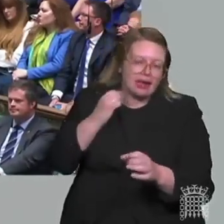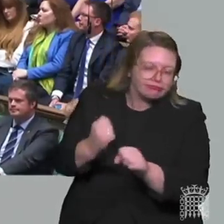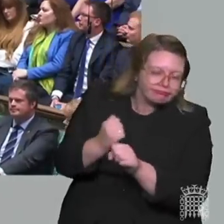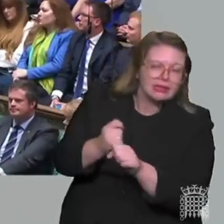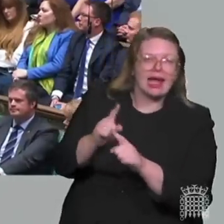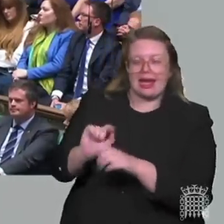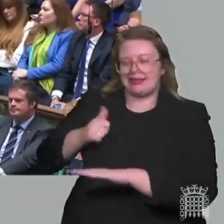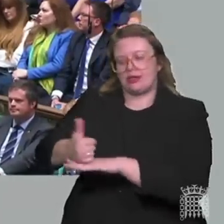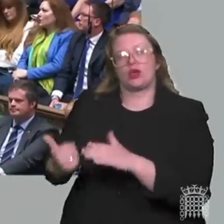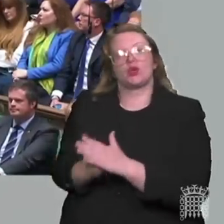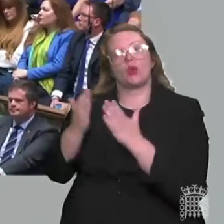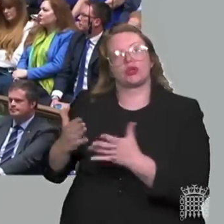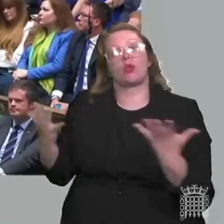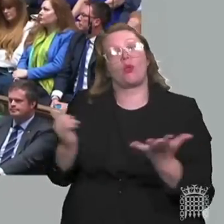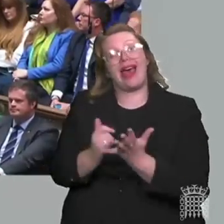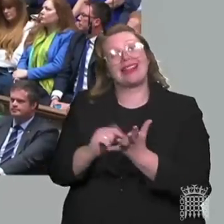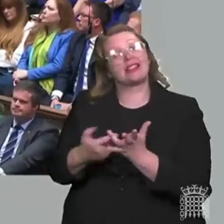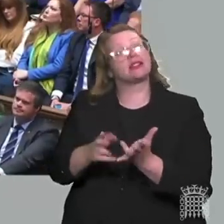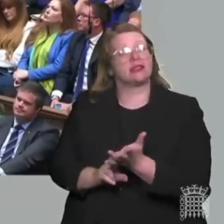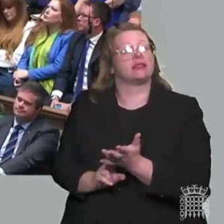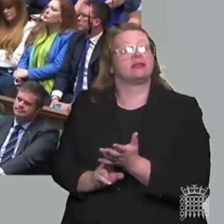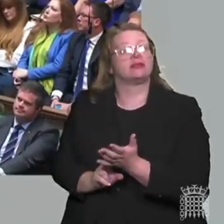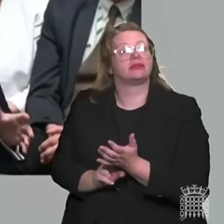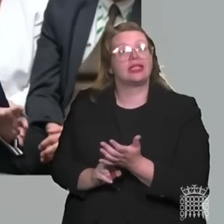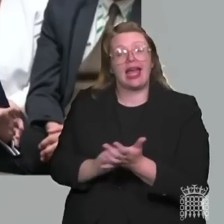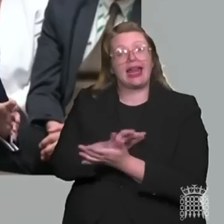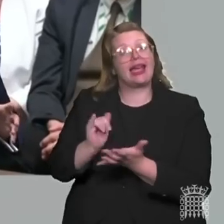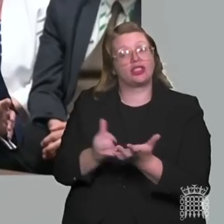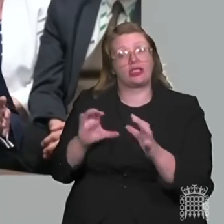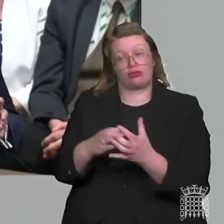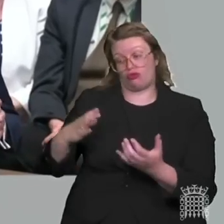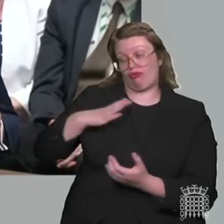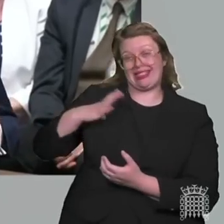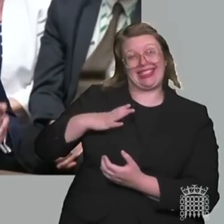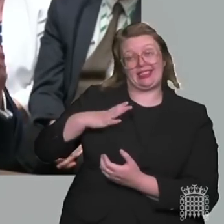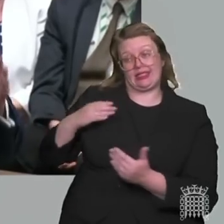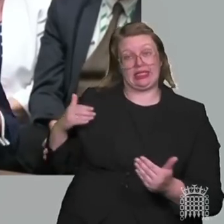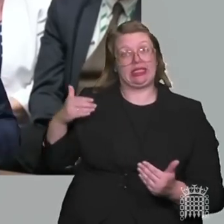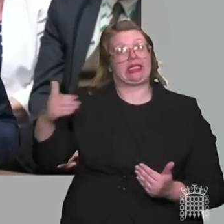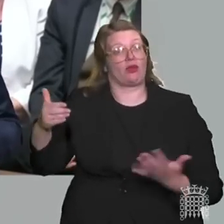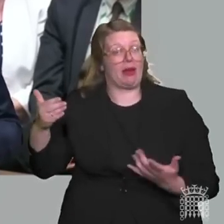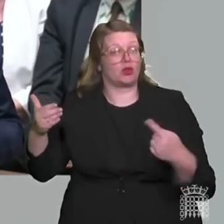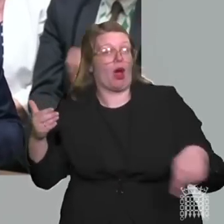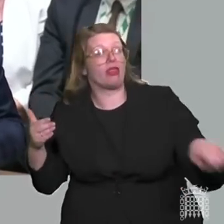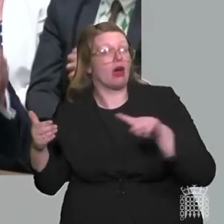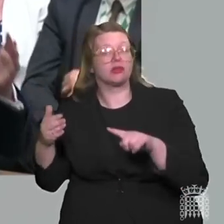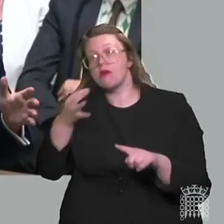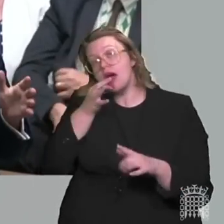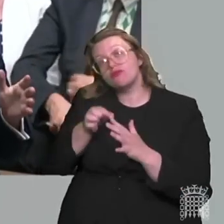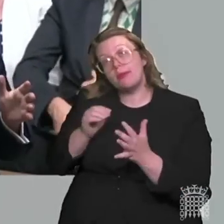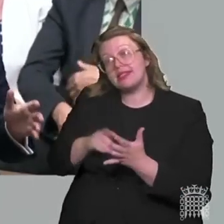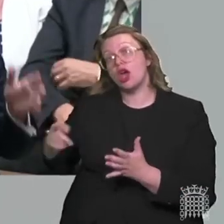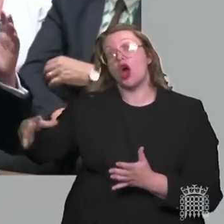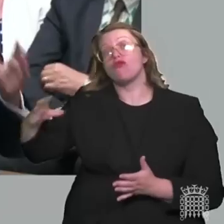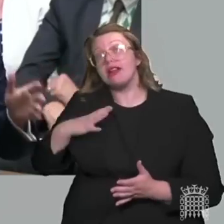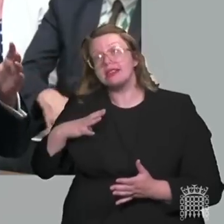hospital in Sutton. Now, the NHS Trust is really ready to go. They're further along than other trusts in that cohort. So can the Prime Minister assure me that when the Trust is